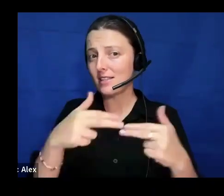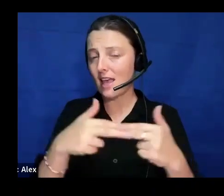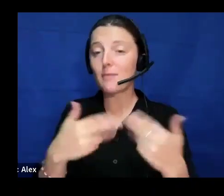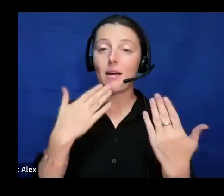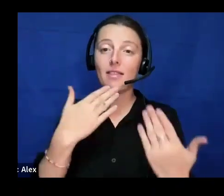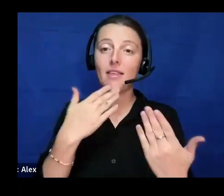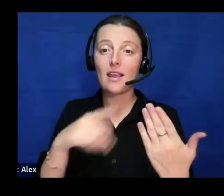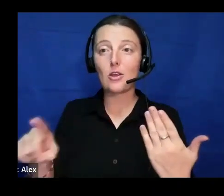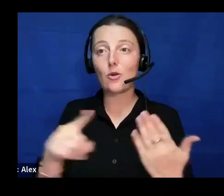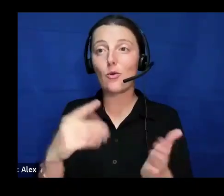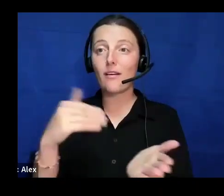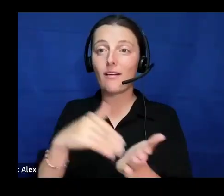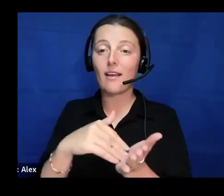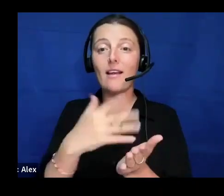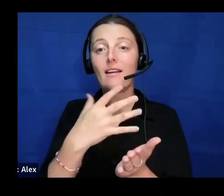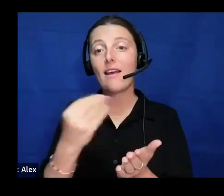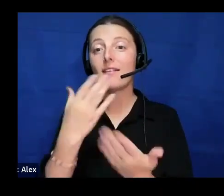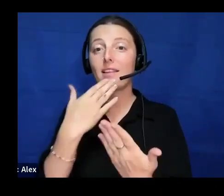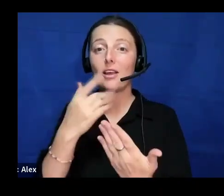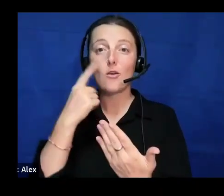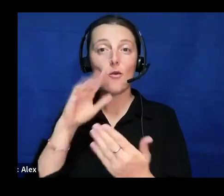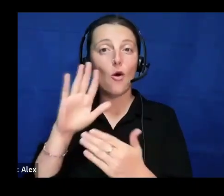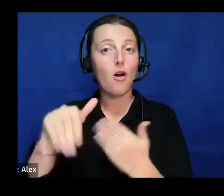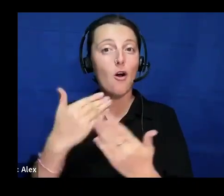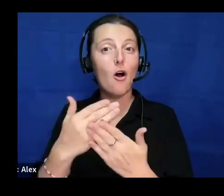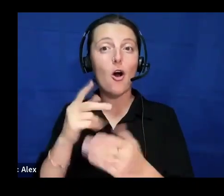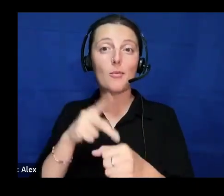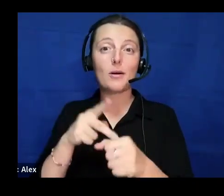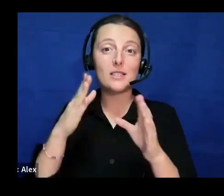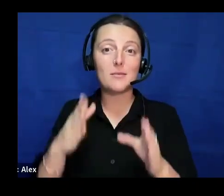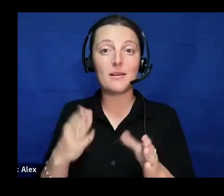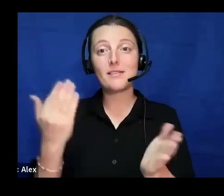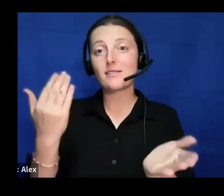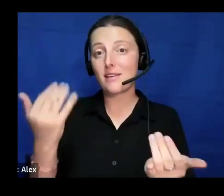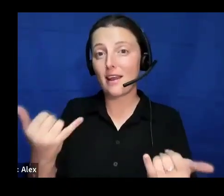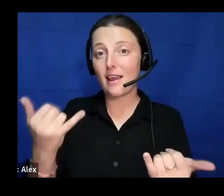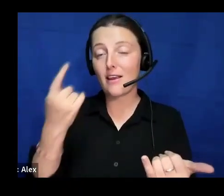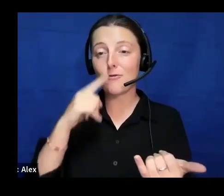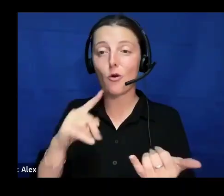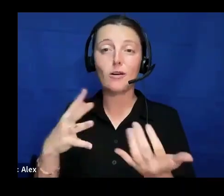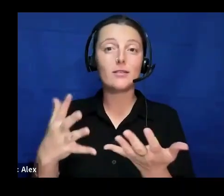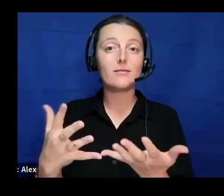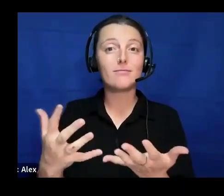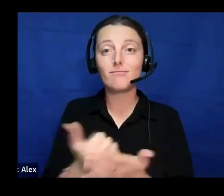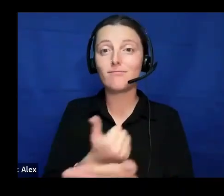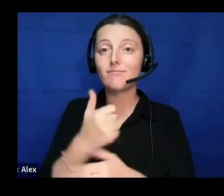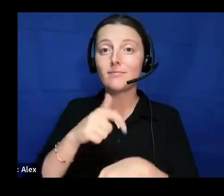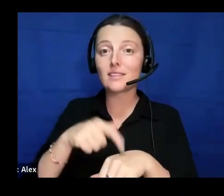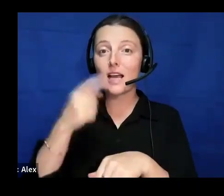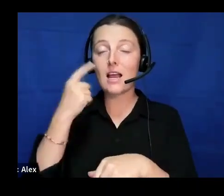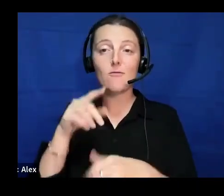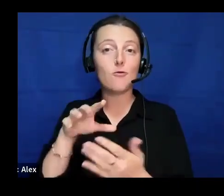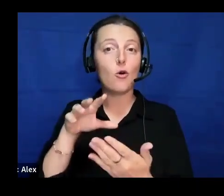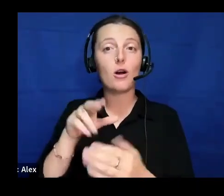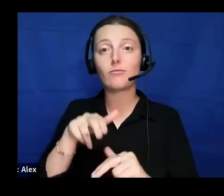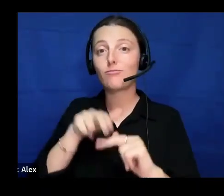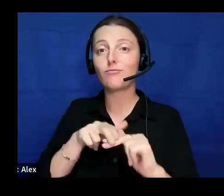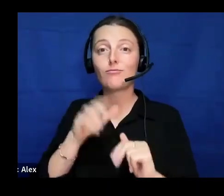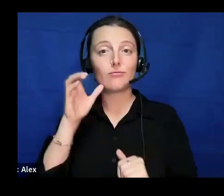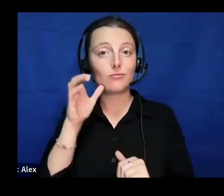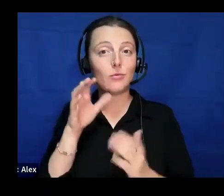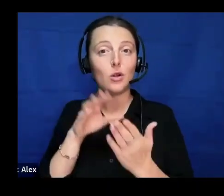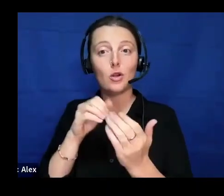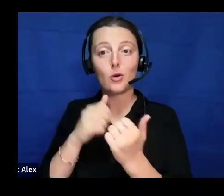partnership. And thank you to all of our participants today for taking time out of your day to learn with us. Your commitment to supporting mental health